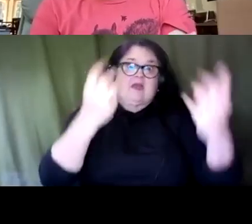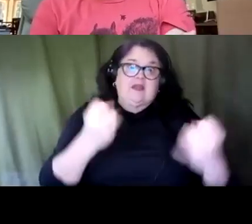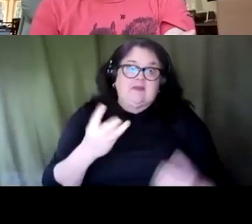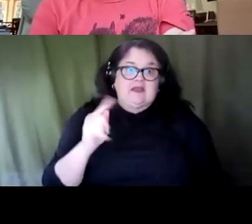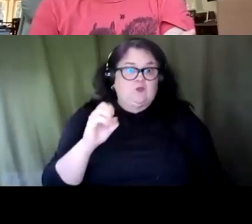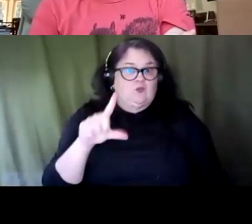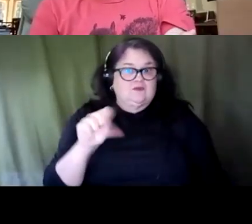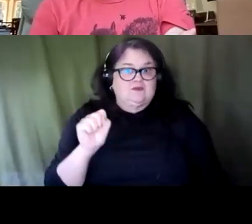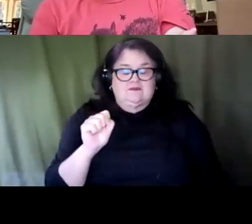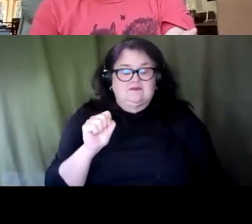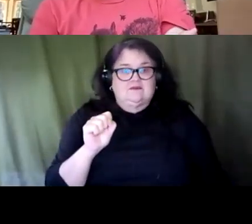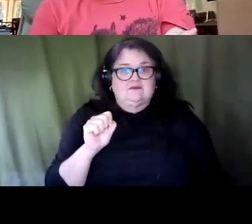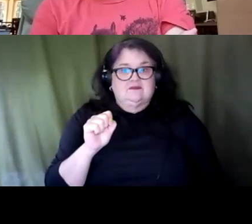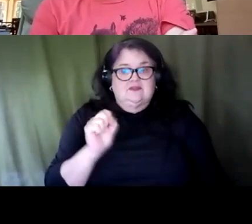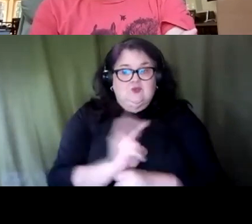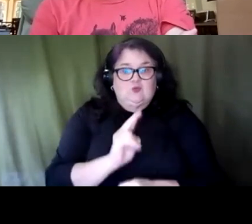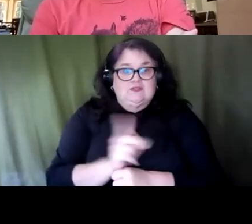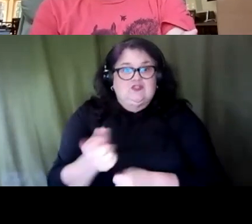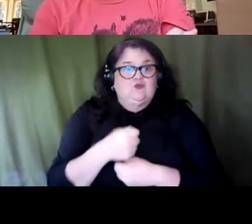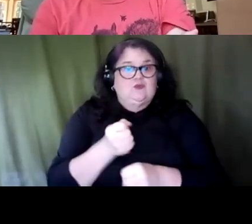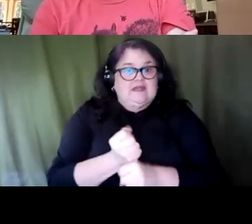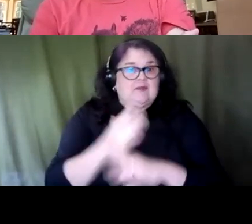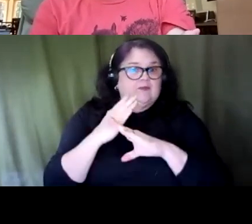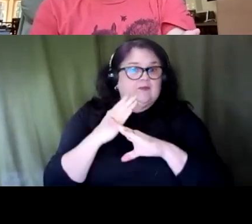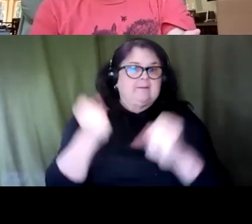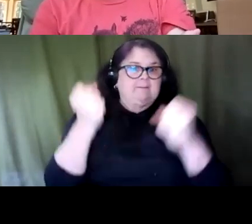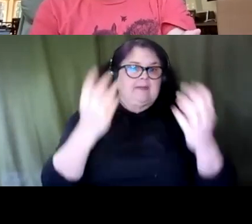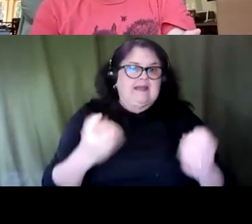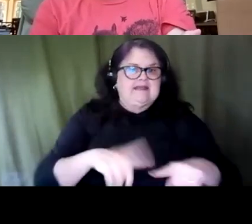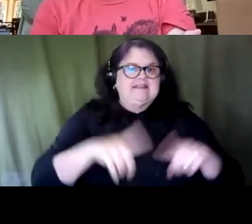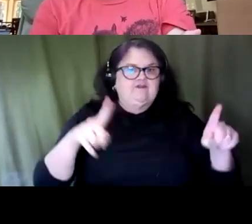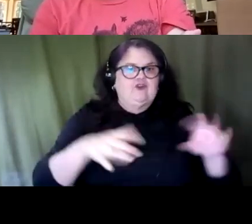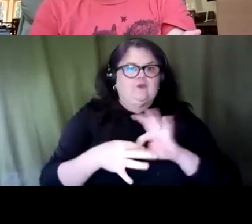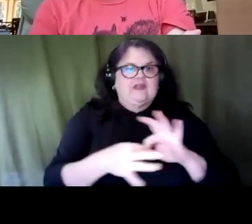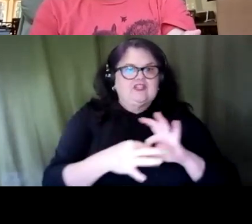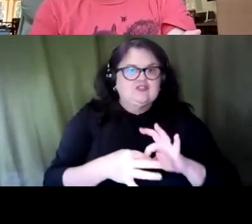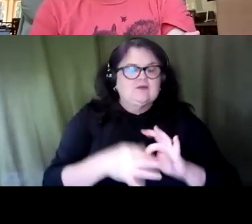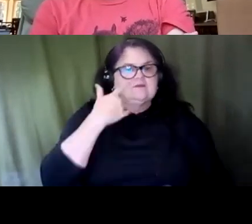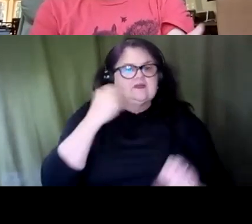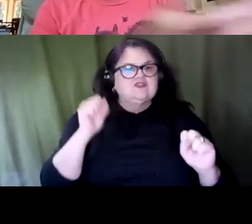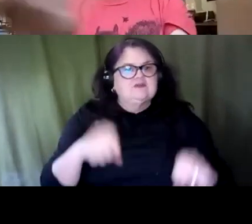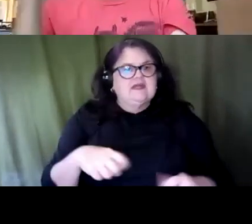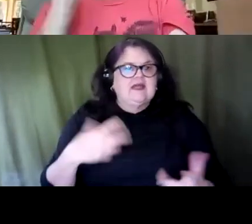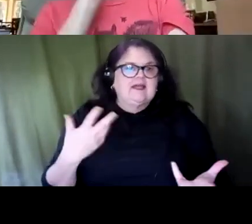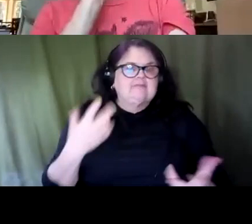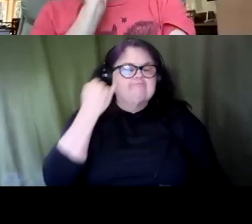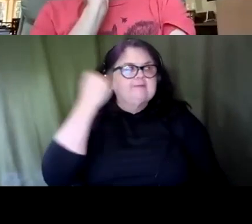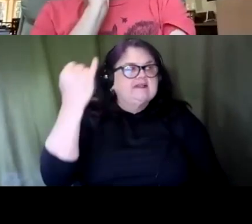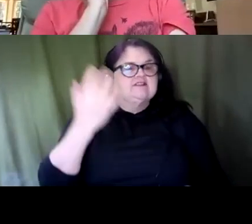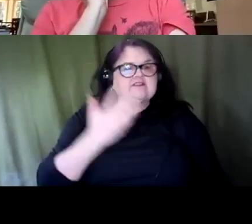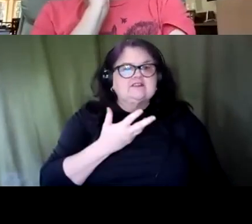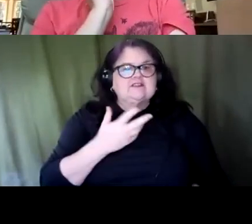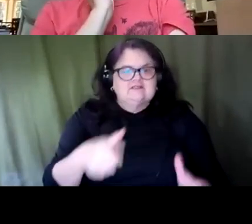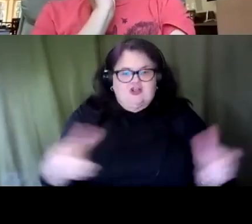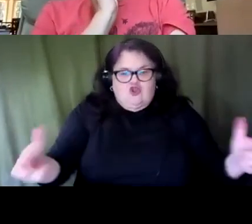tools in use to create and protect a lot of different relationships, because you could picture a larger piece